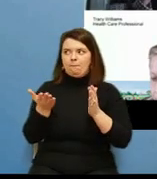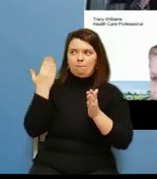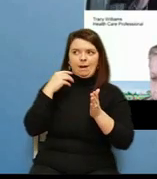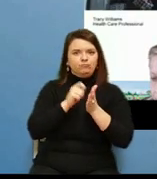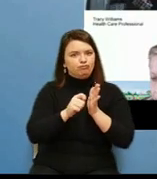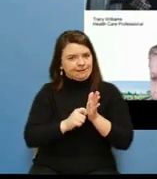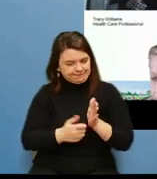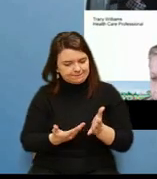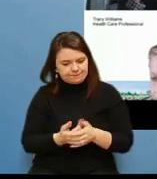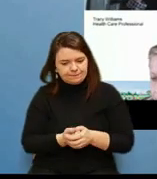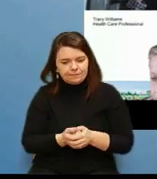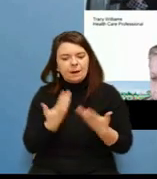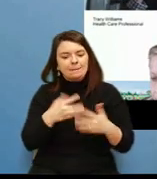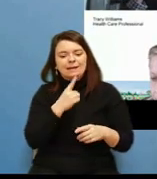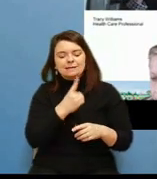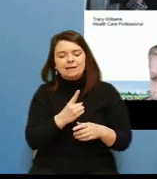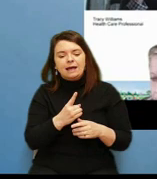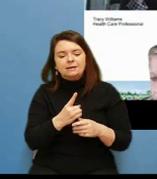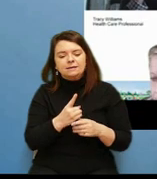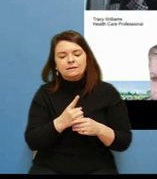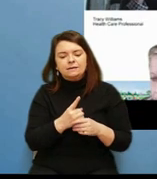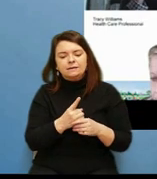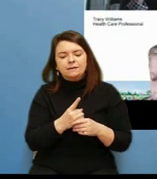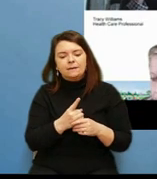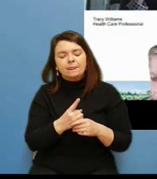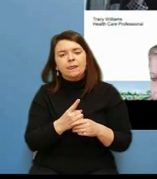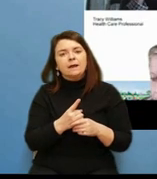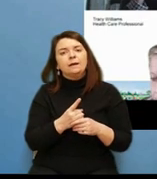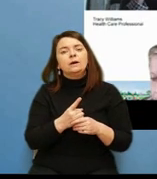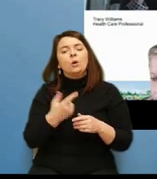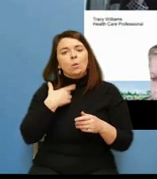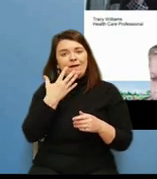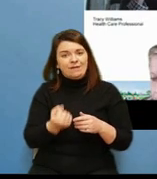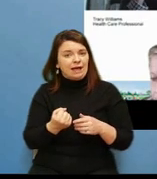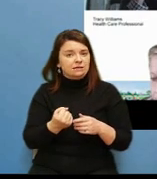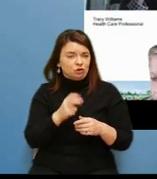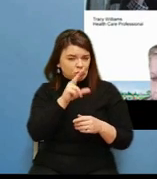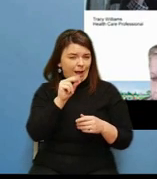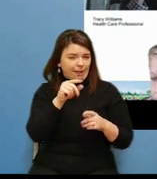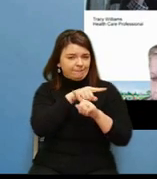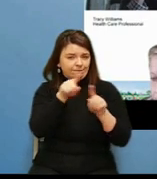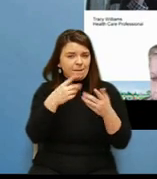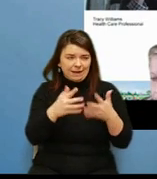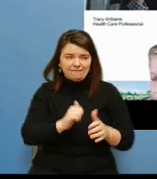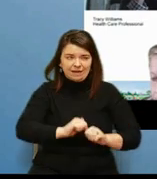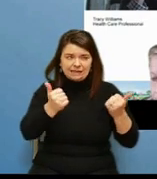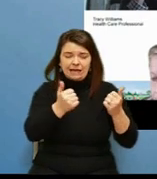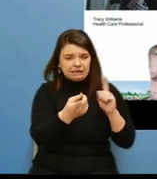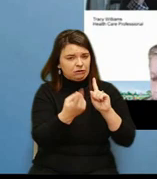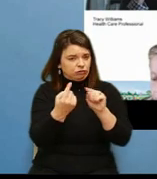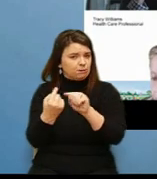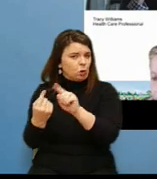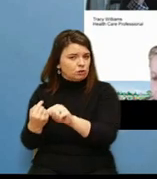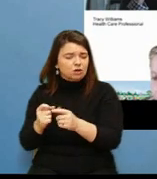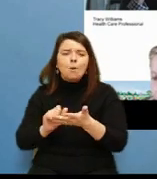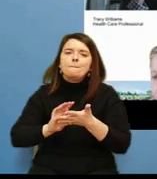elements that may have been updated since we've written this. So as we said, of the 12 LCSs that have gone out, we've